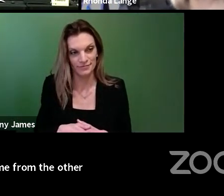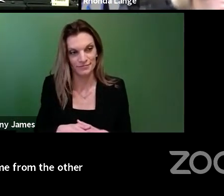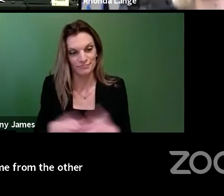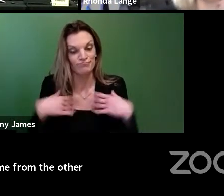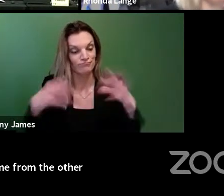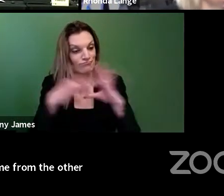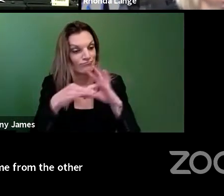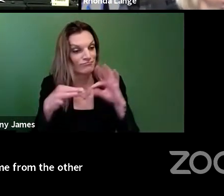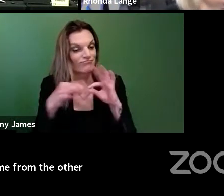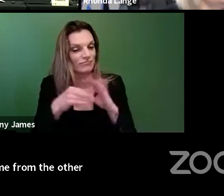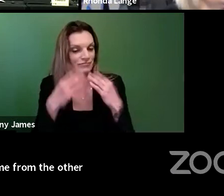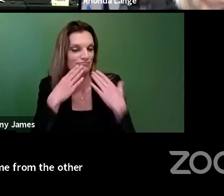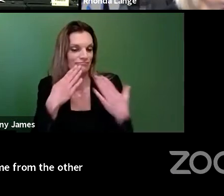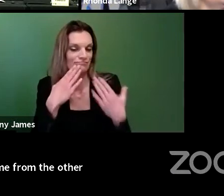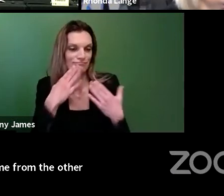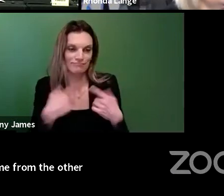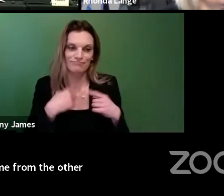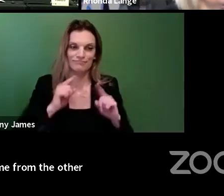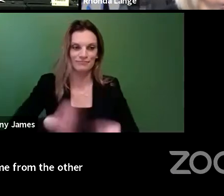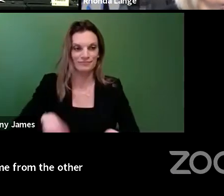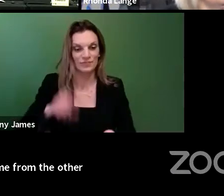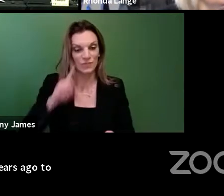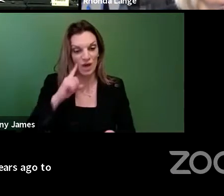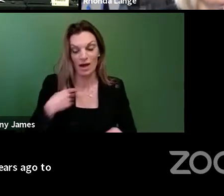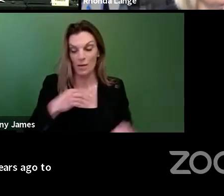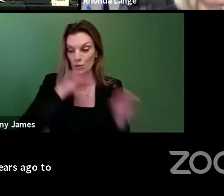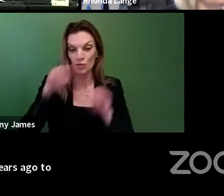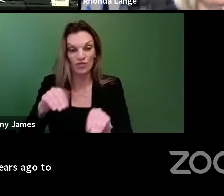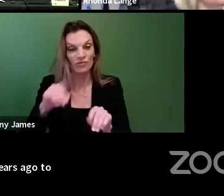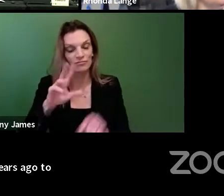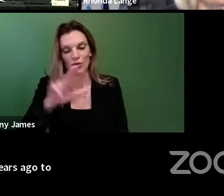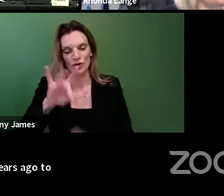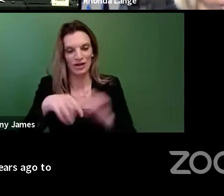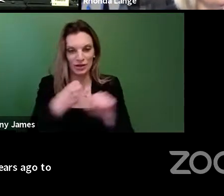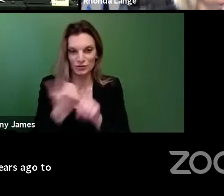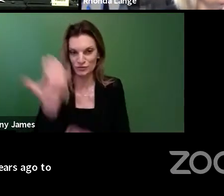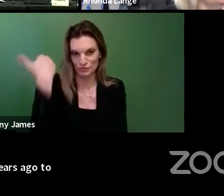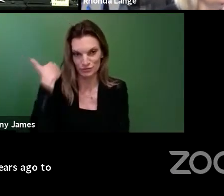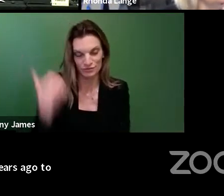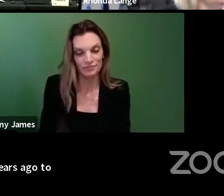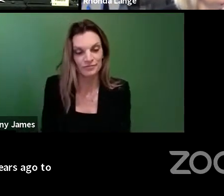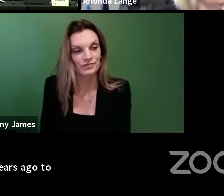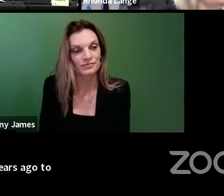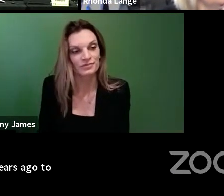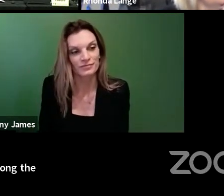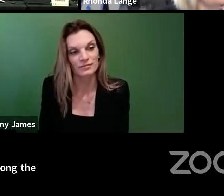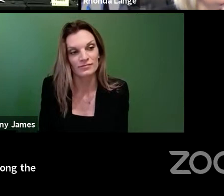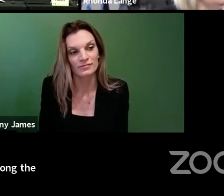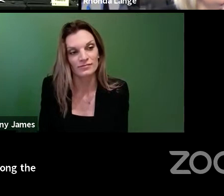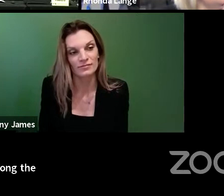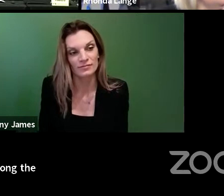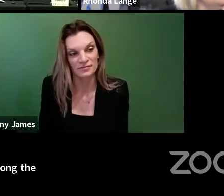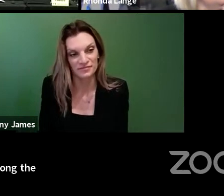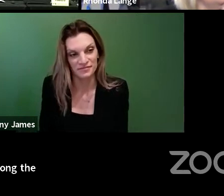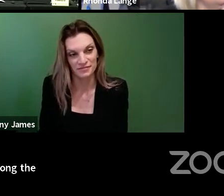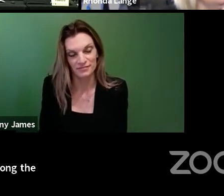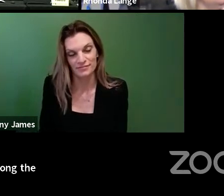here. And I found that along the lakeshore communities, we're all pretty much in the